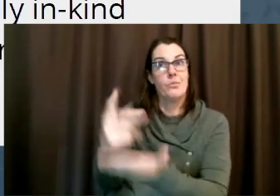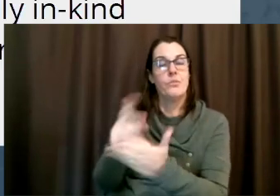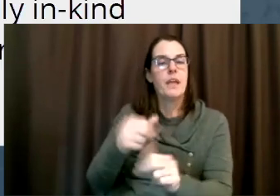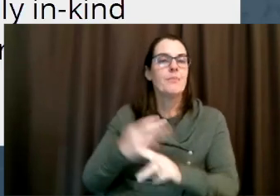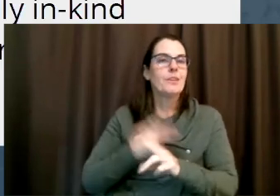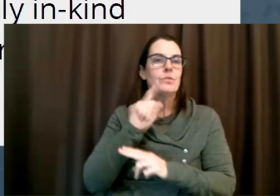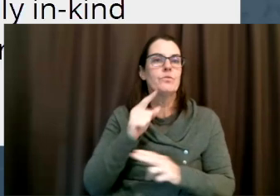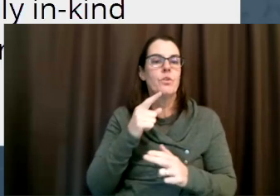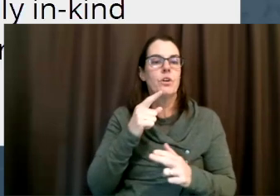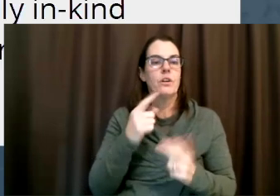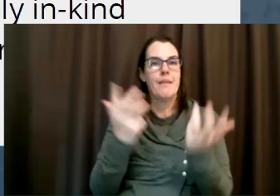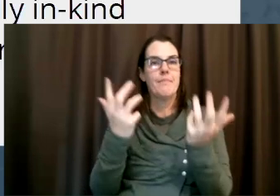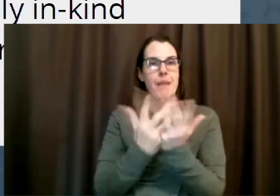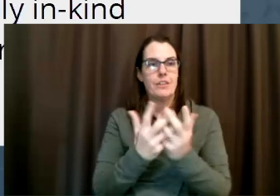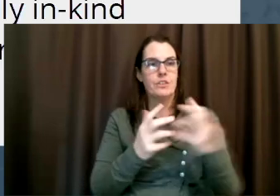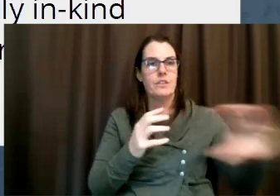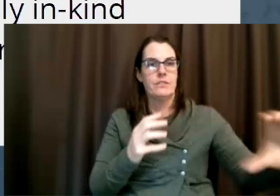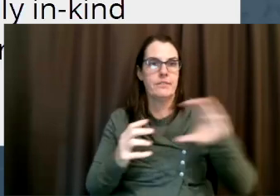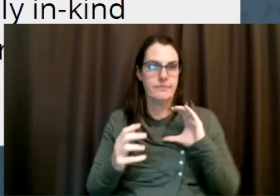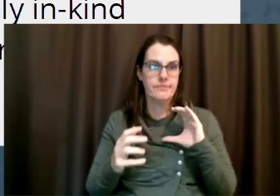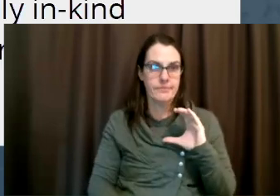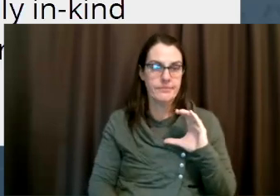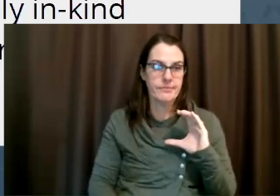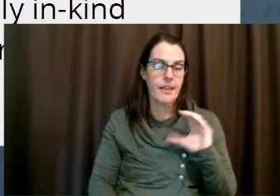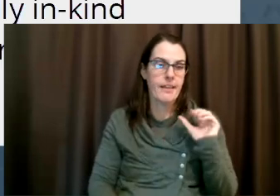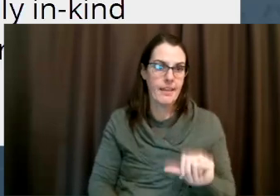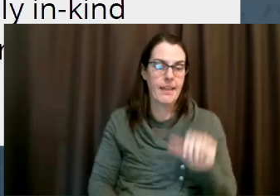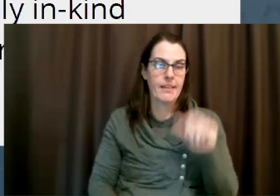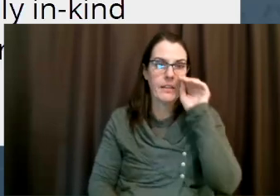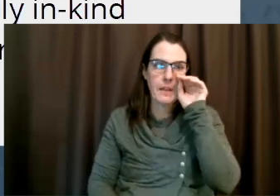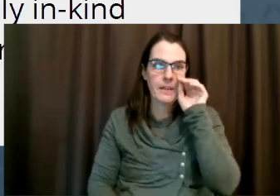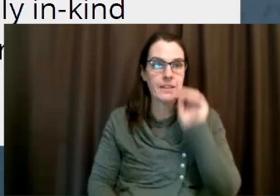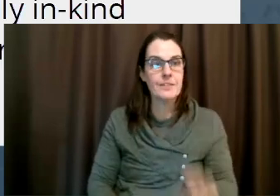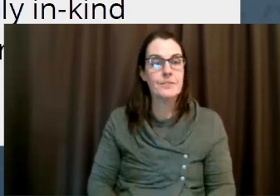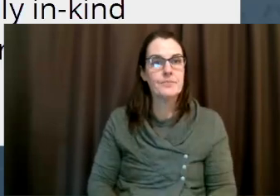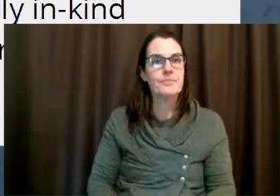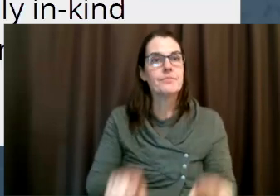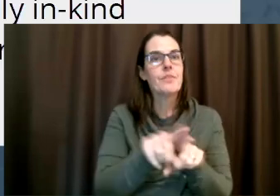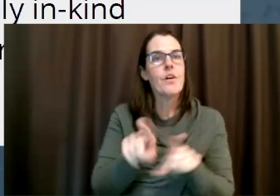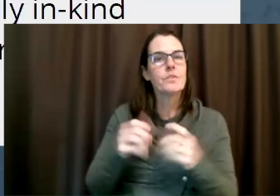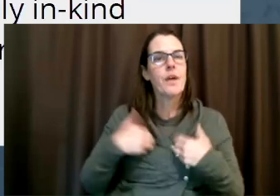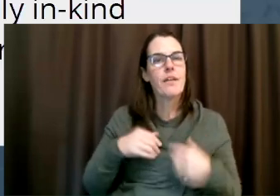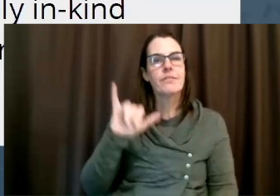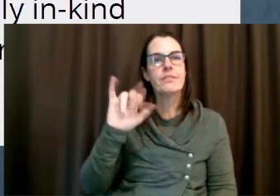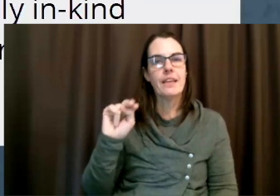matching contribution purposes. And then there's also in-kind contributions that can sometimes be counted as